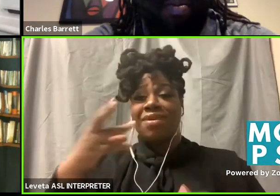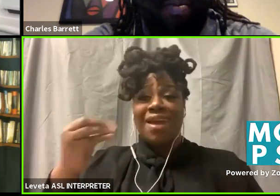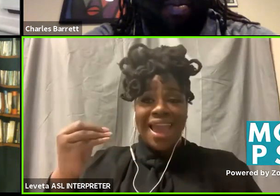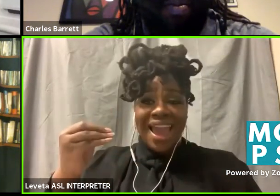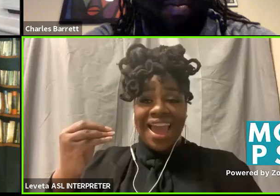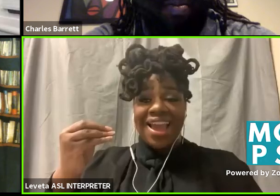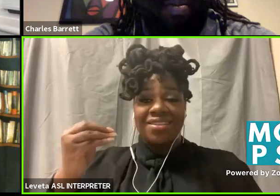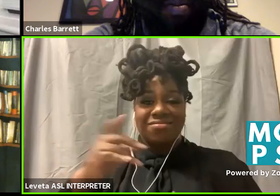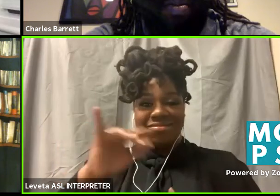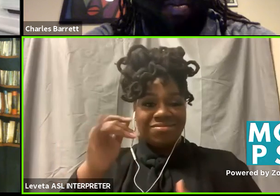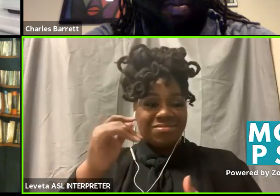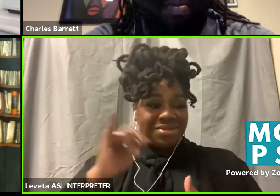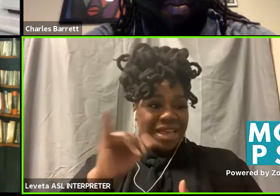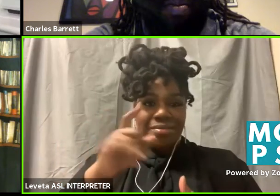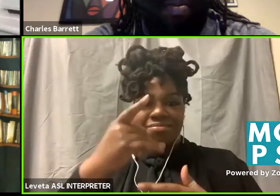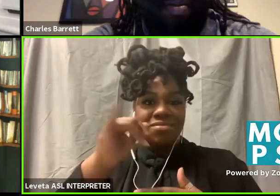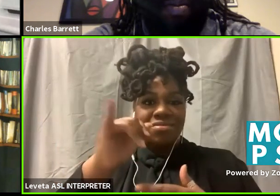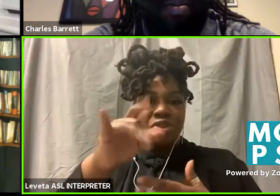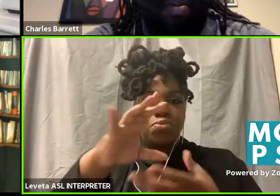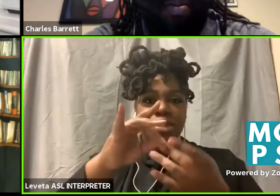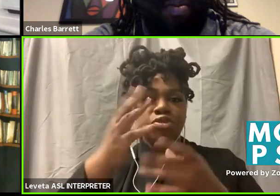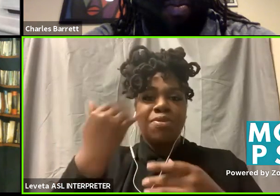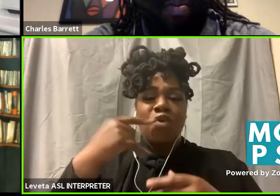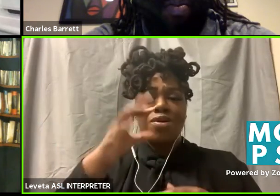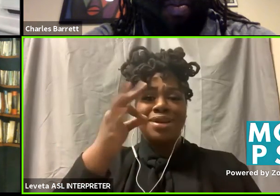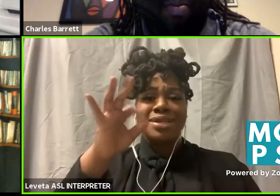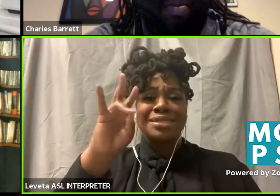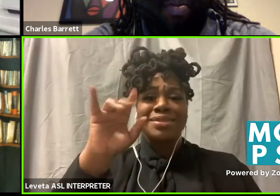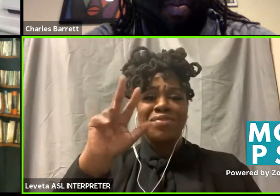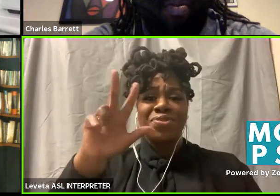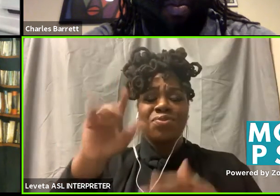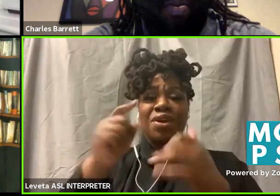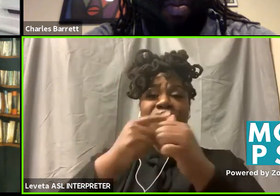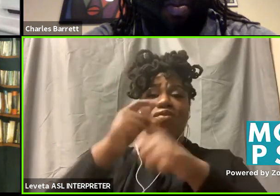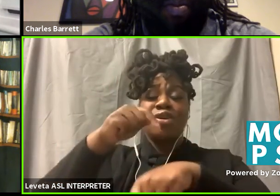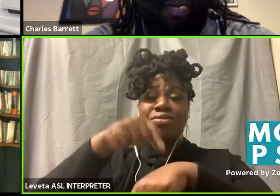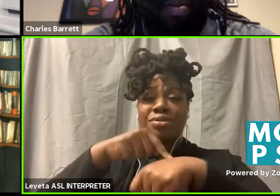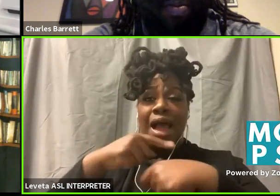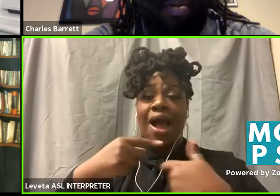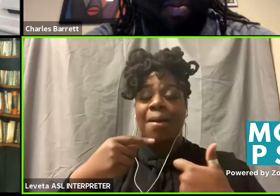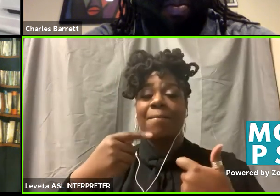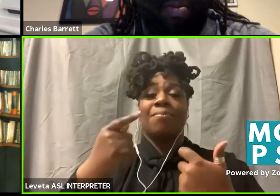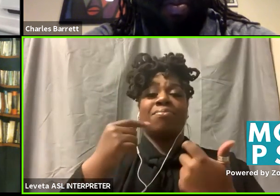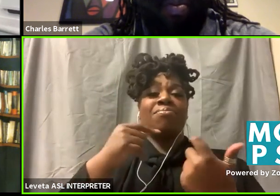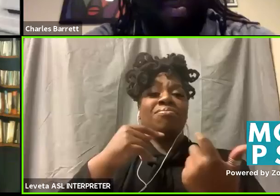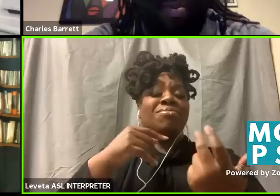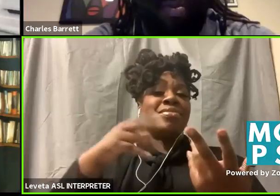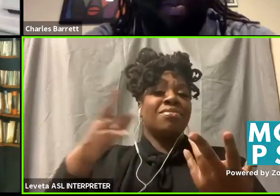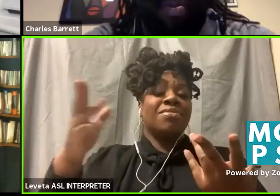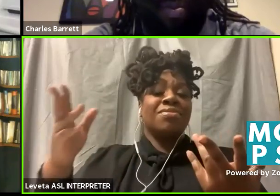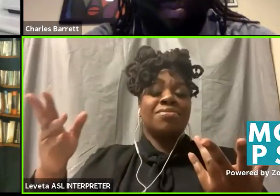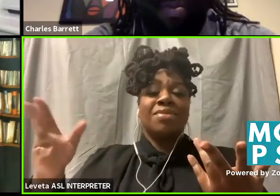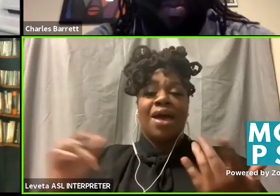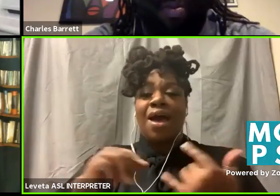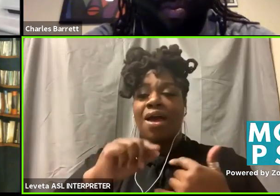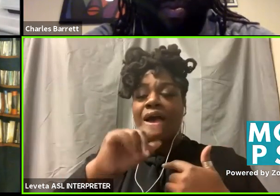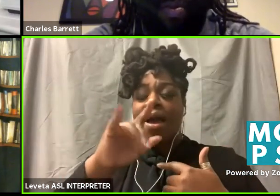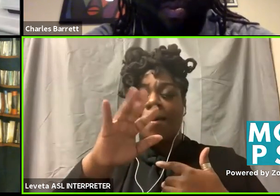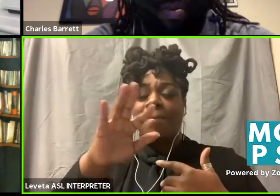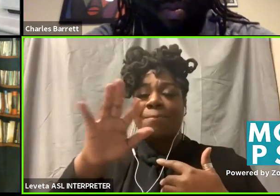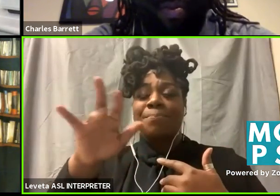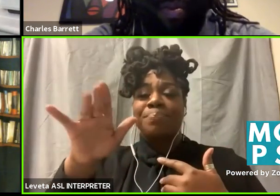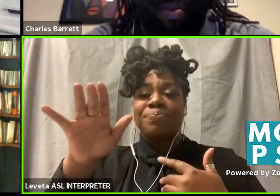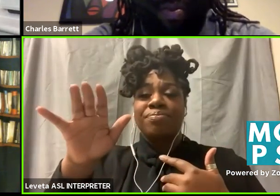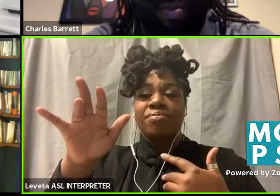right? 1973 was the first time that homosexuality was taken out of the DSM. This is the primary tool by which we measure the